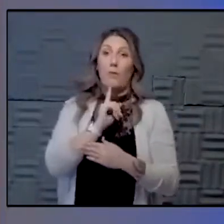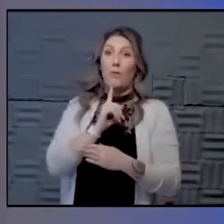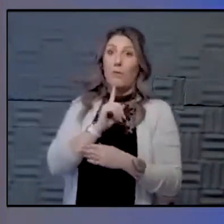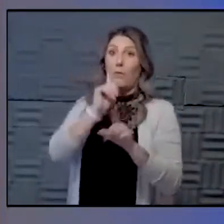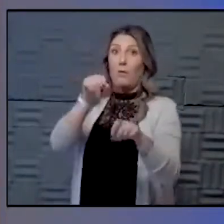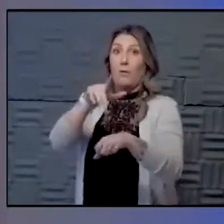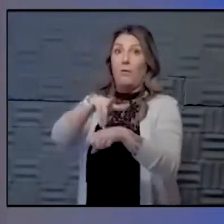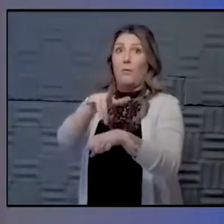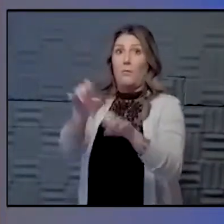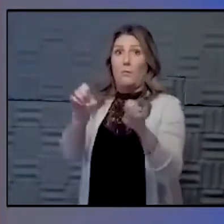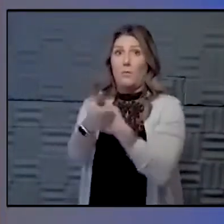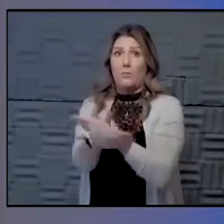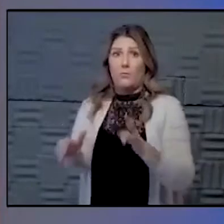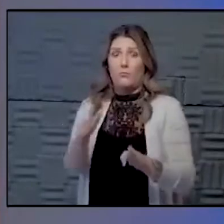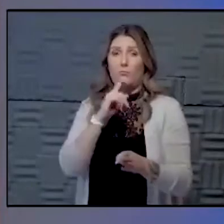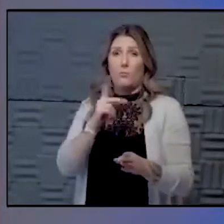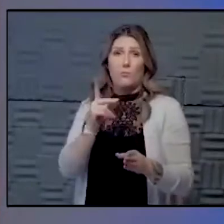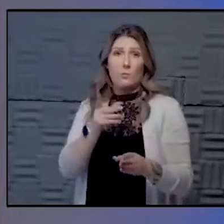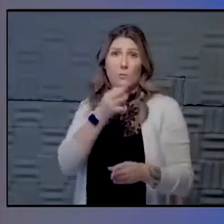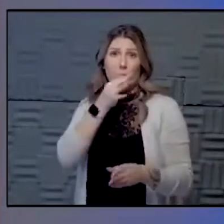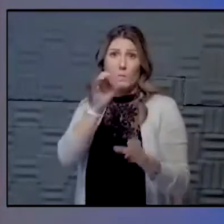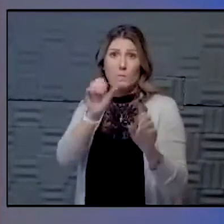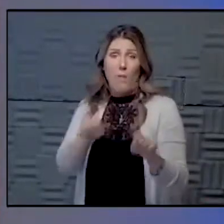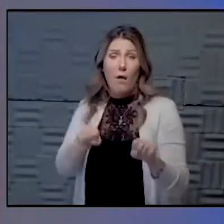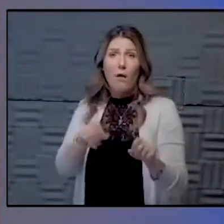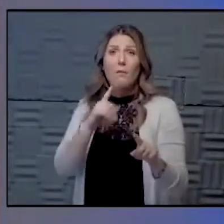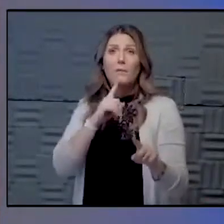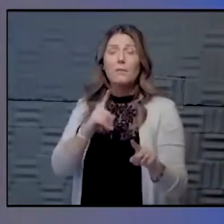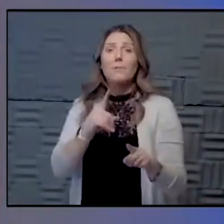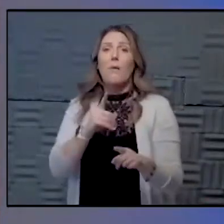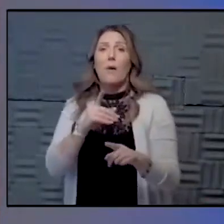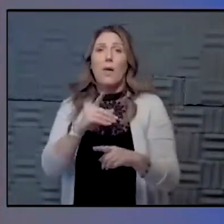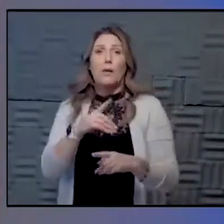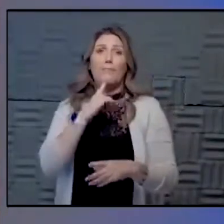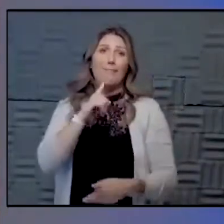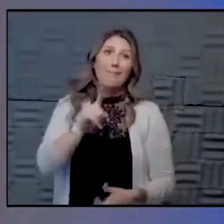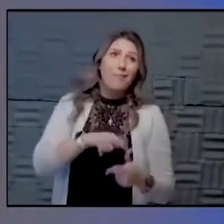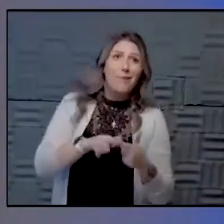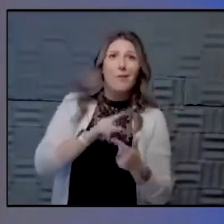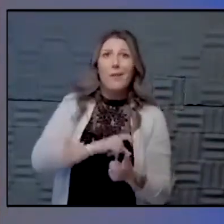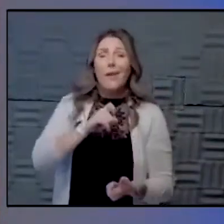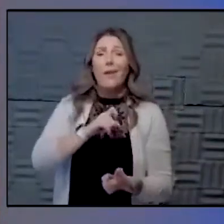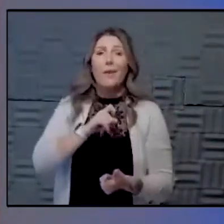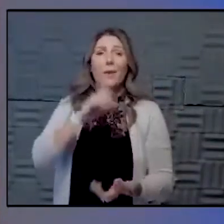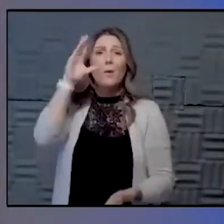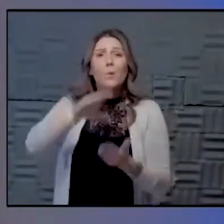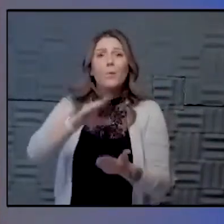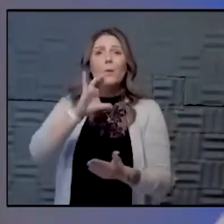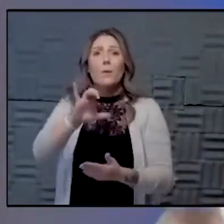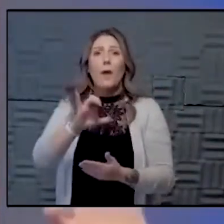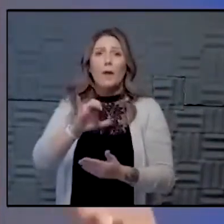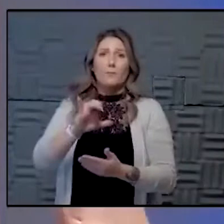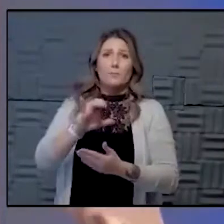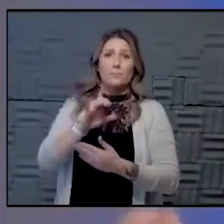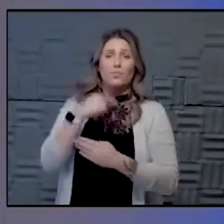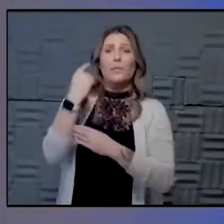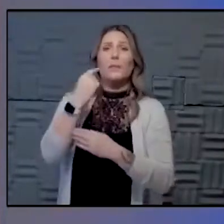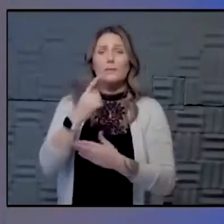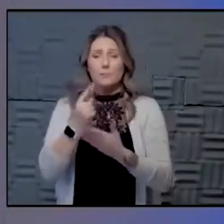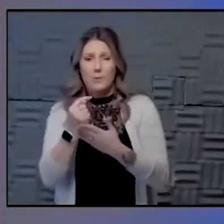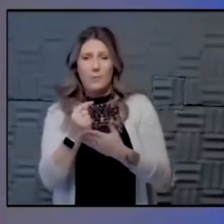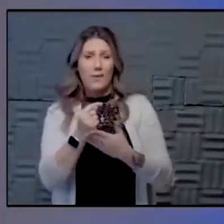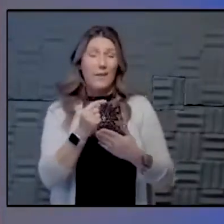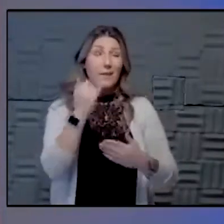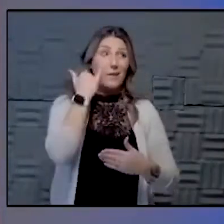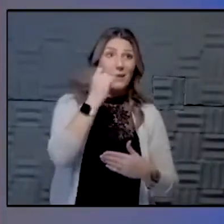reverse those stroke symptoms. If you aren't eligible for that treatment or it's not as successful as we would like it to be, then you work on